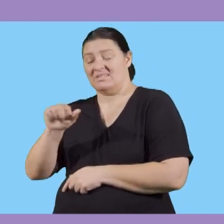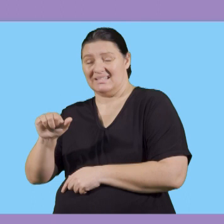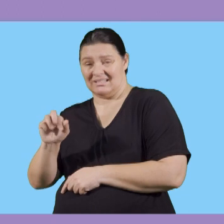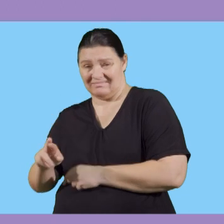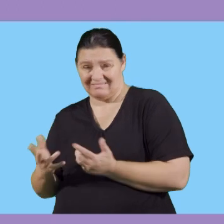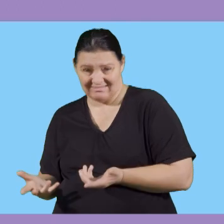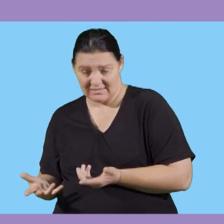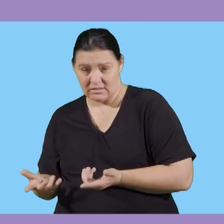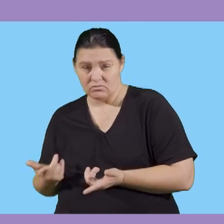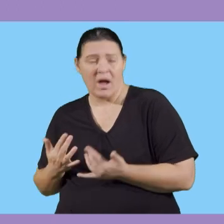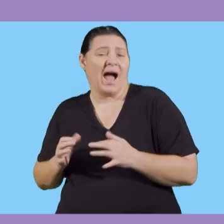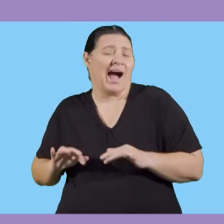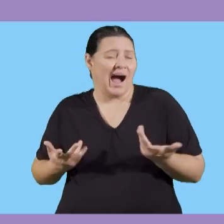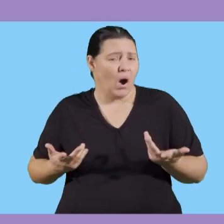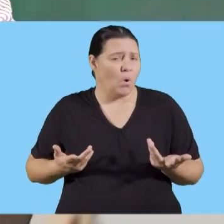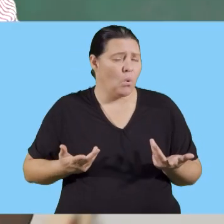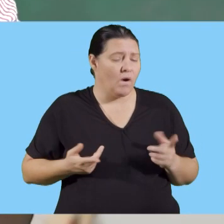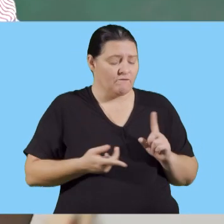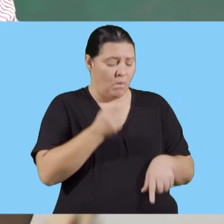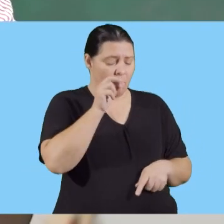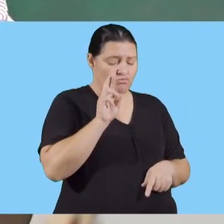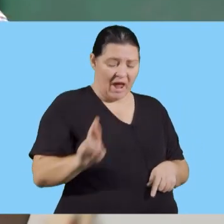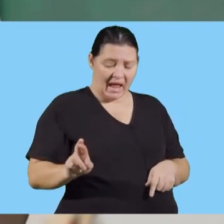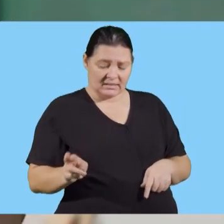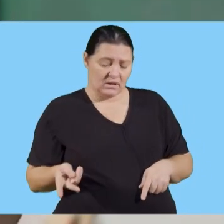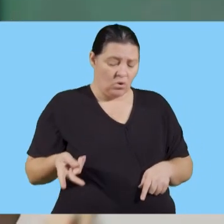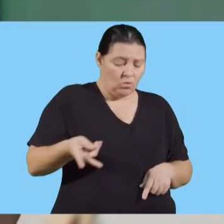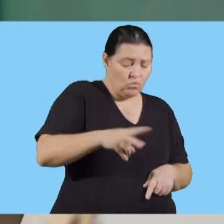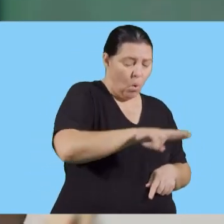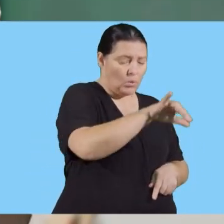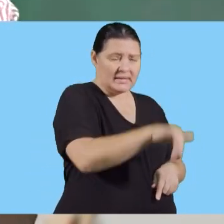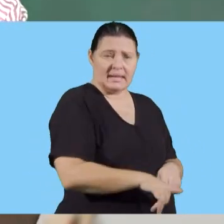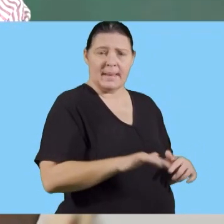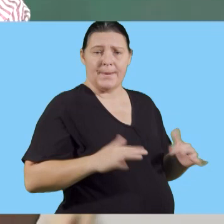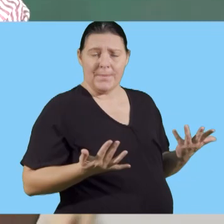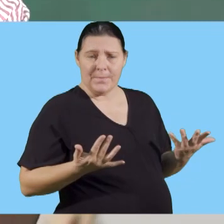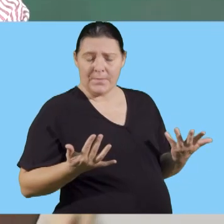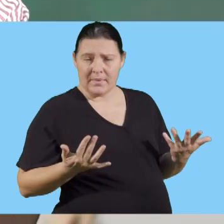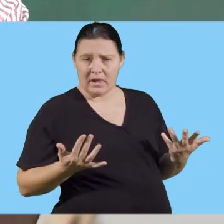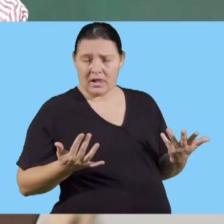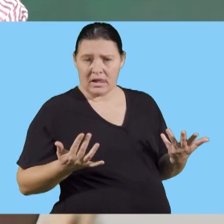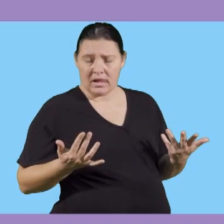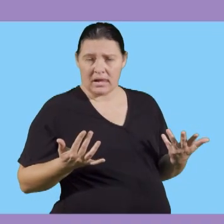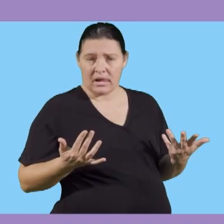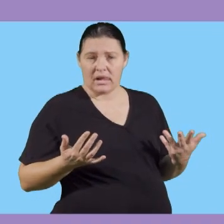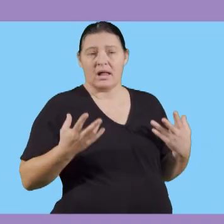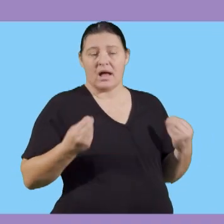cents. So how do we go from rands to the yen? Now we